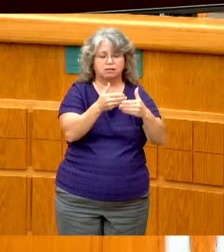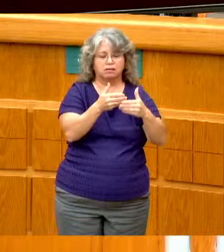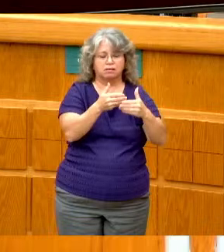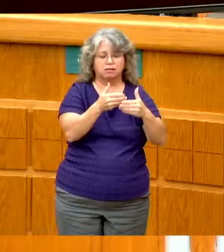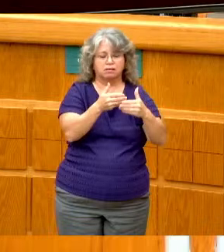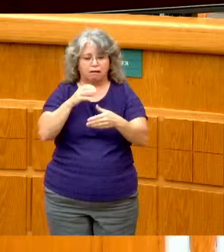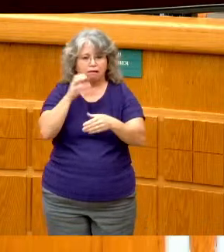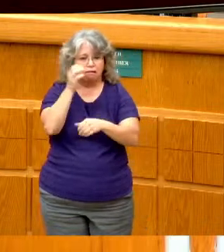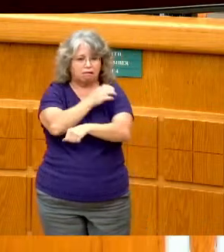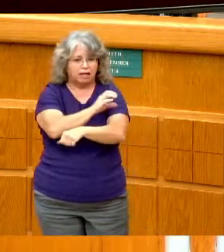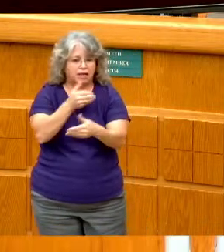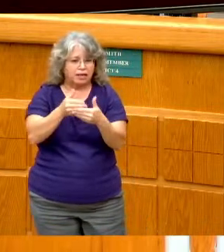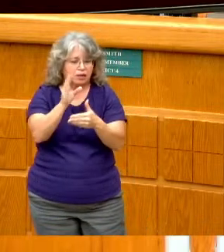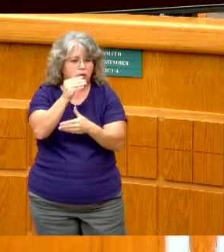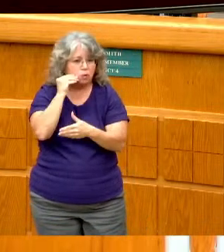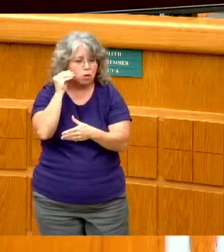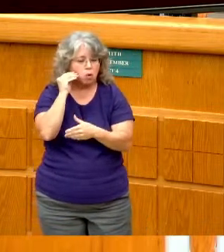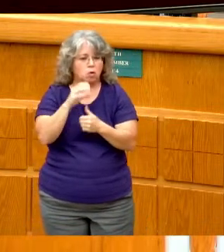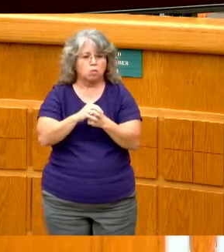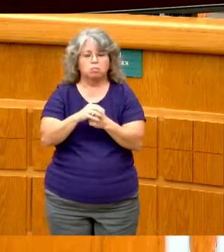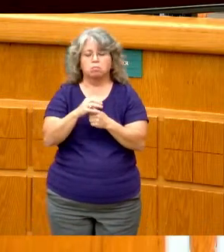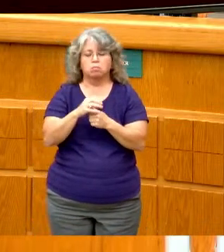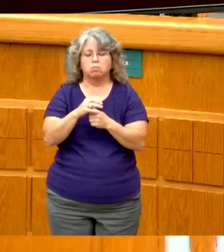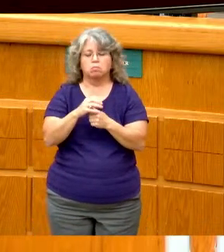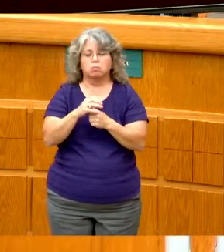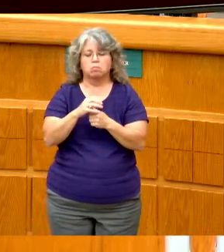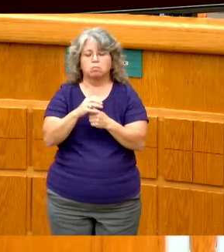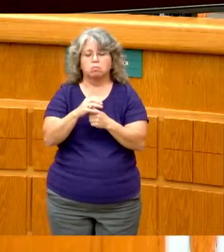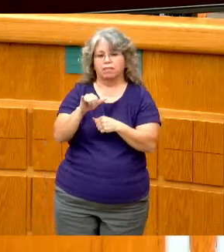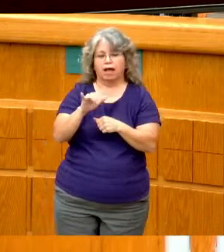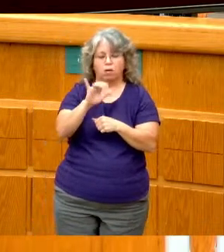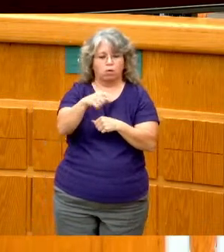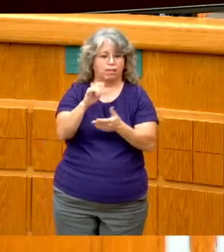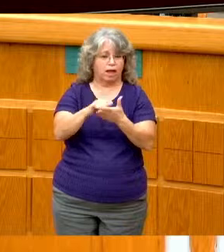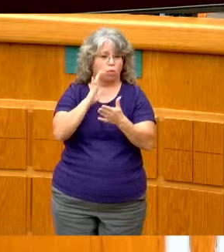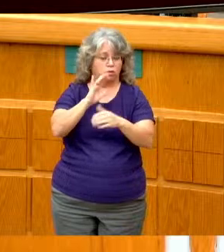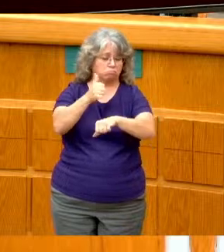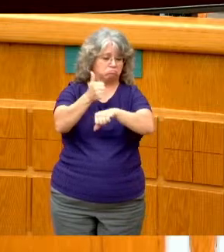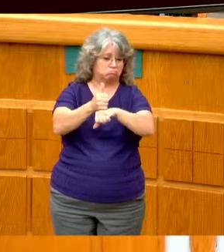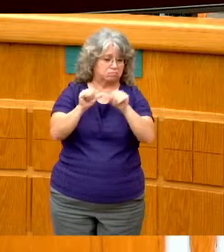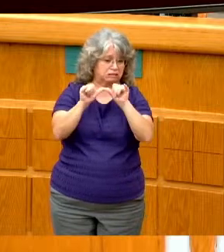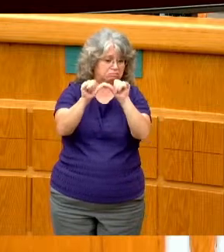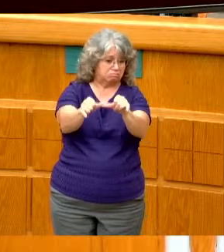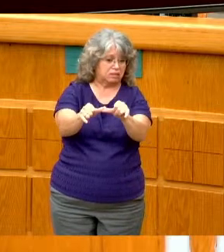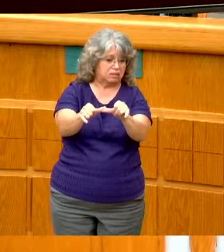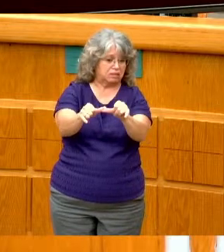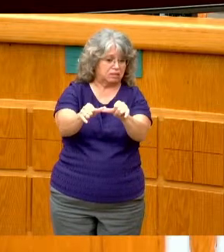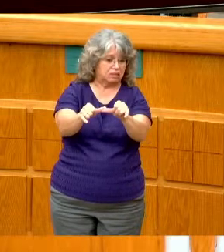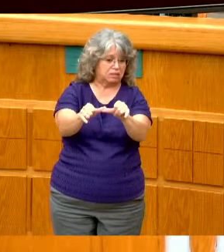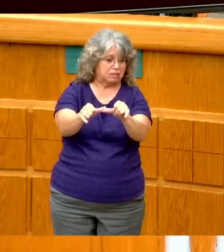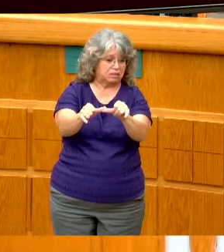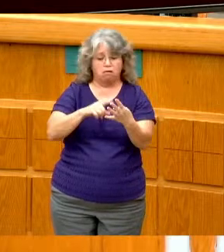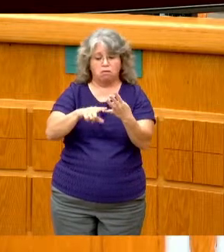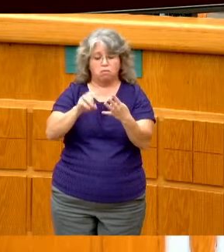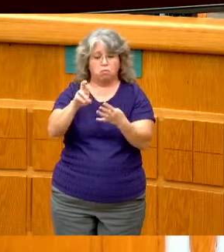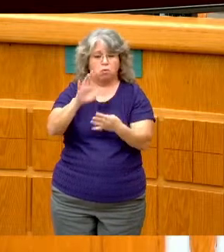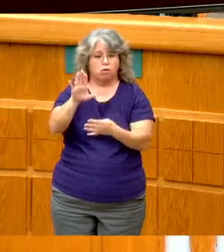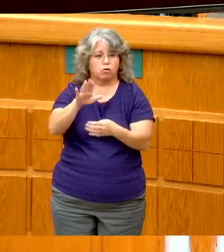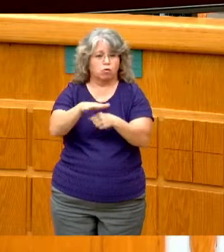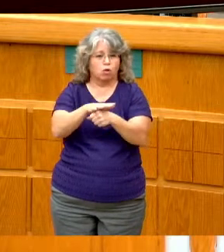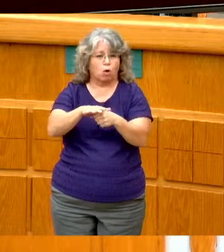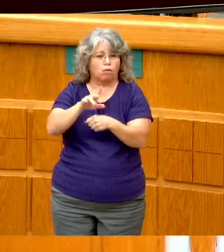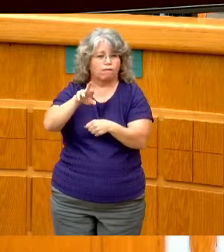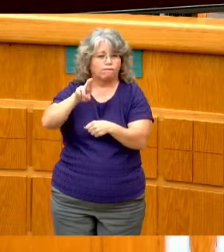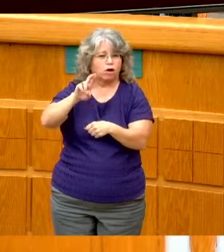at La Palmera, or at your local pharmacy. And you've heard about my concern which is when scarcity is